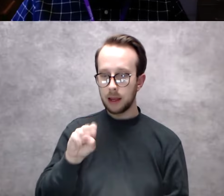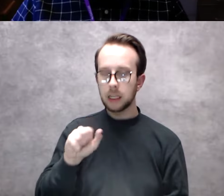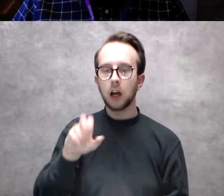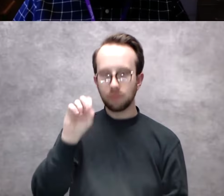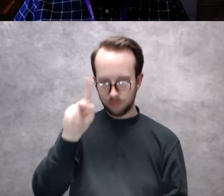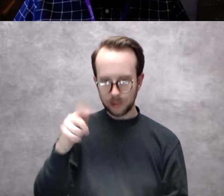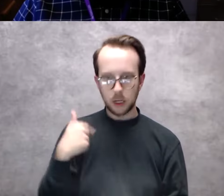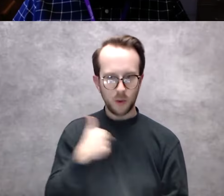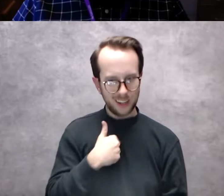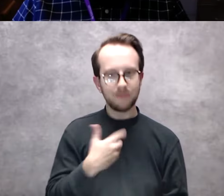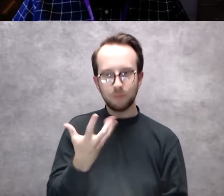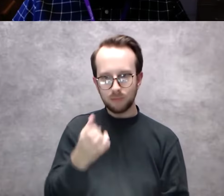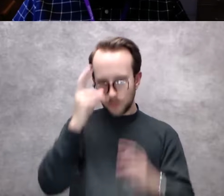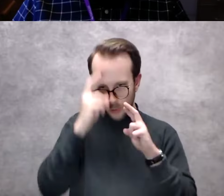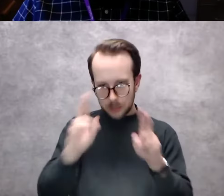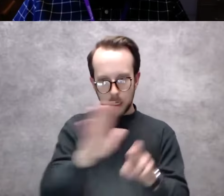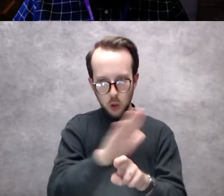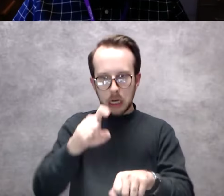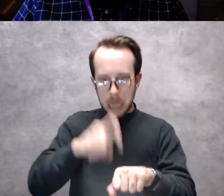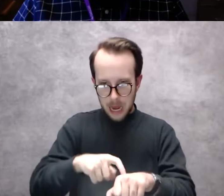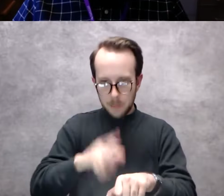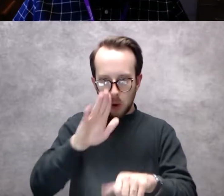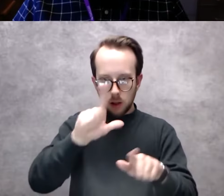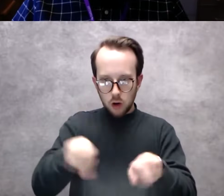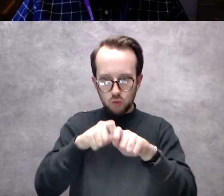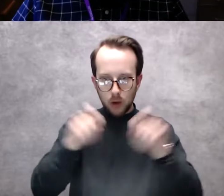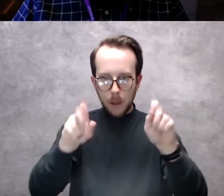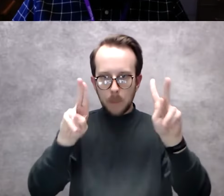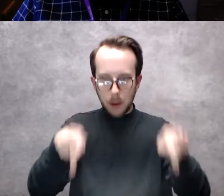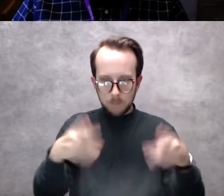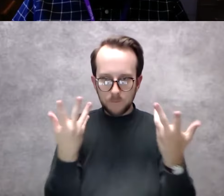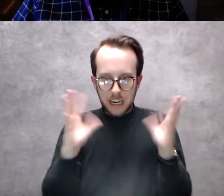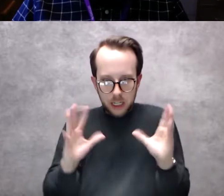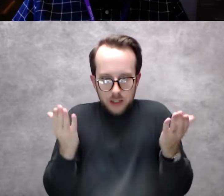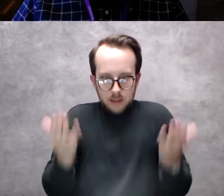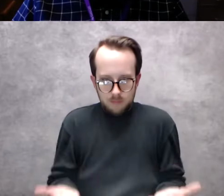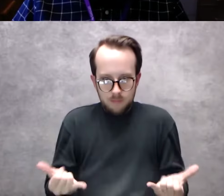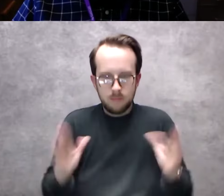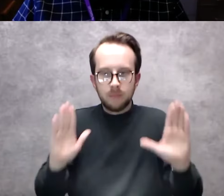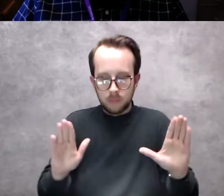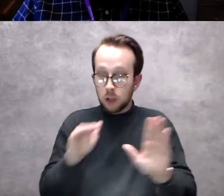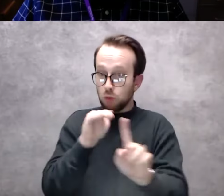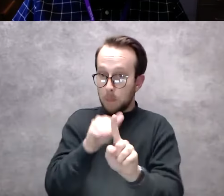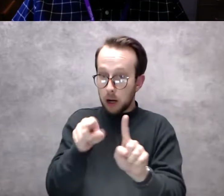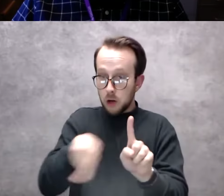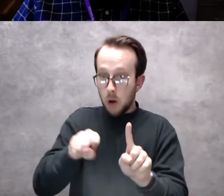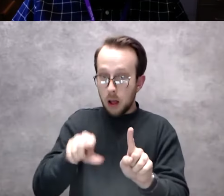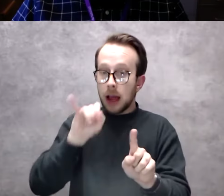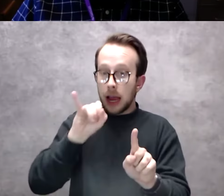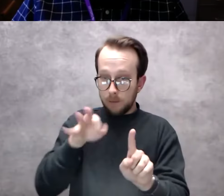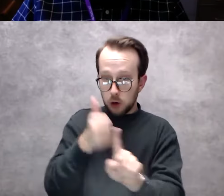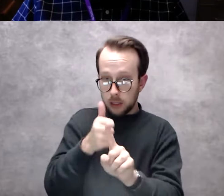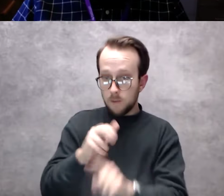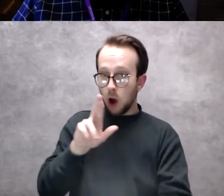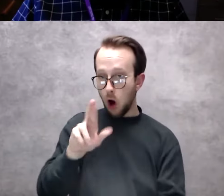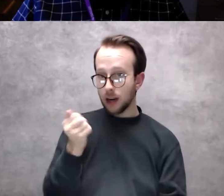everyone's time, so we'll wrap up with a Q&A here. I will just remind you that if you are at an R16